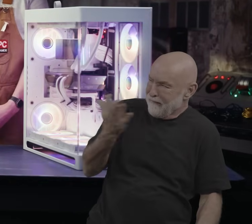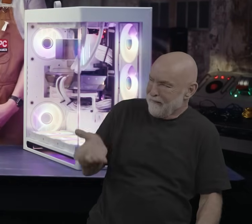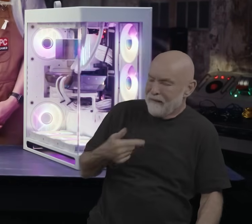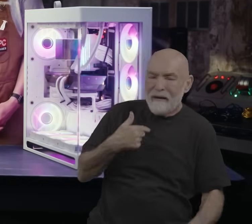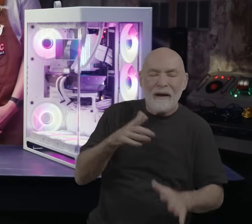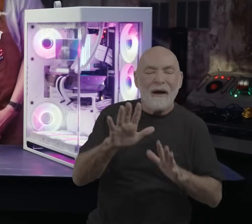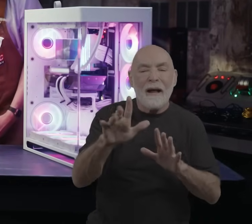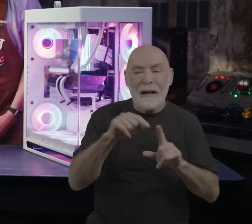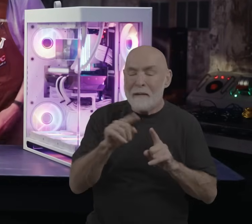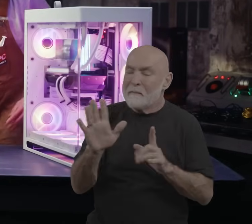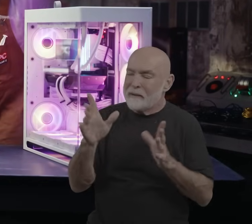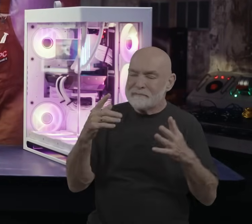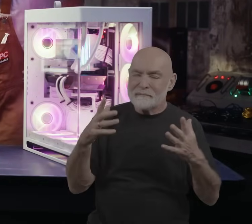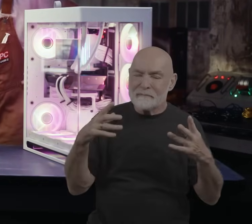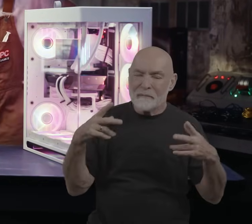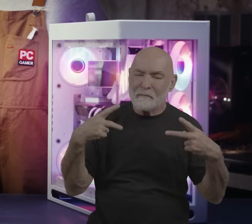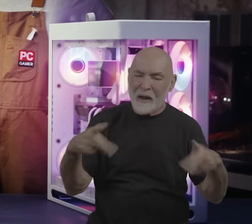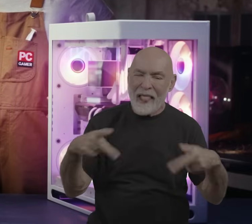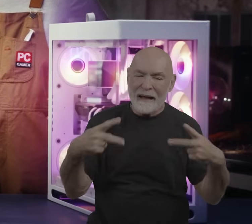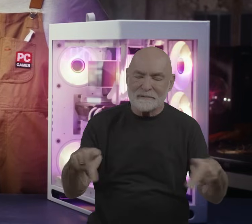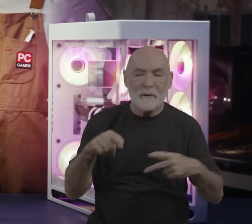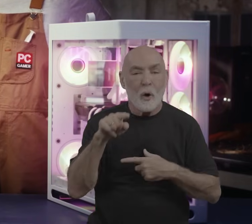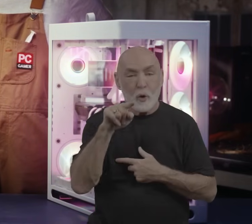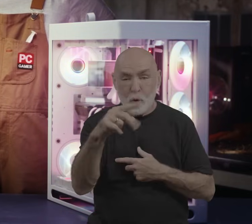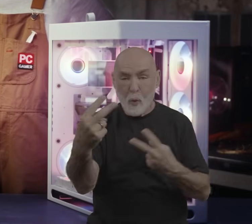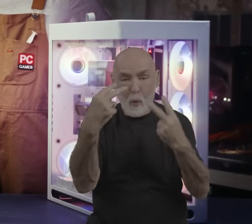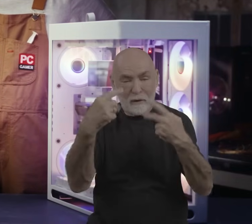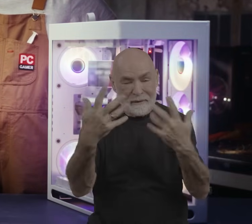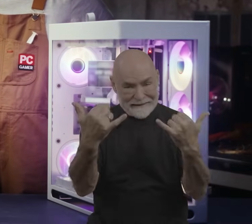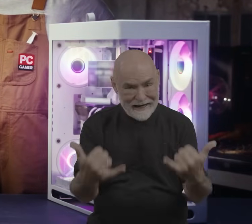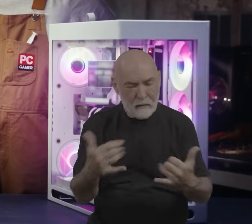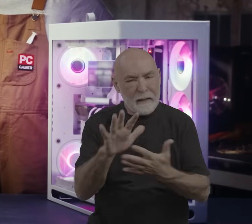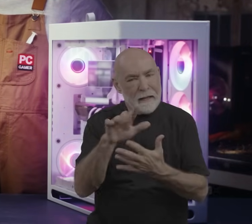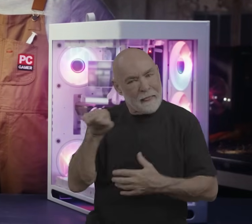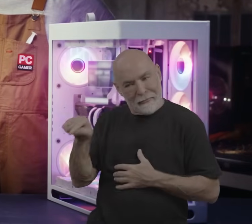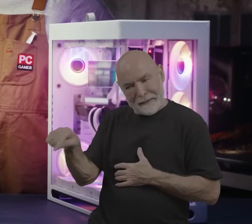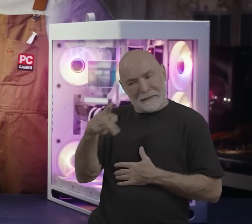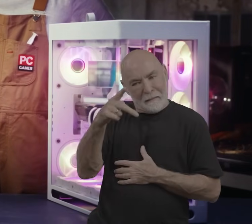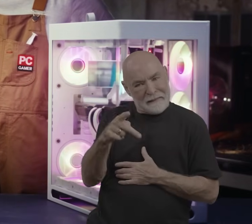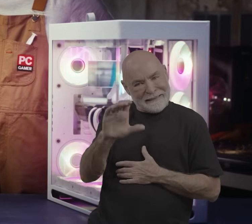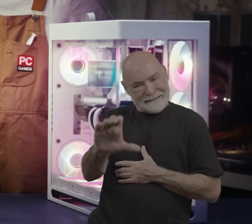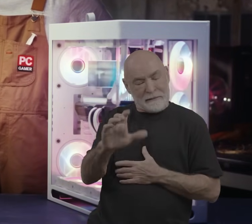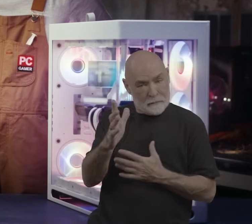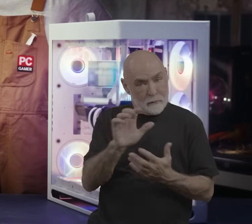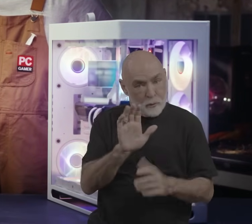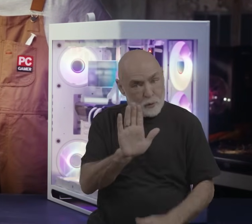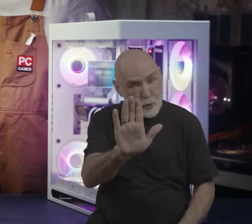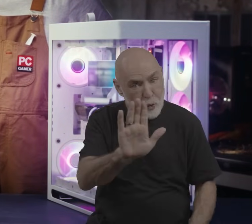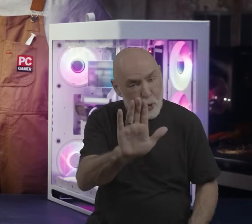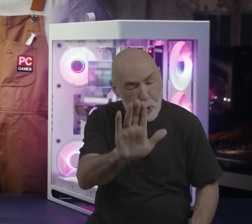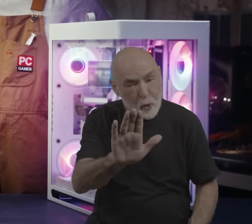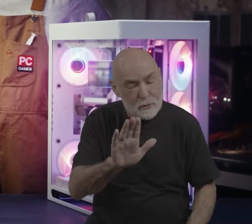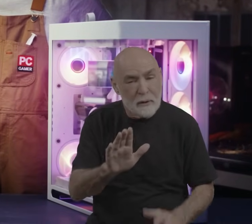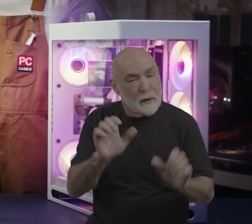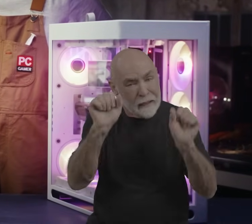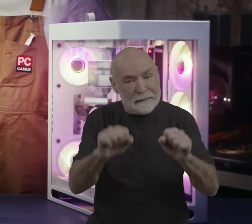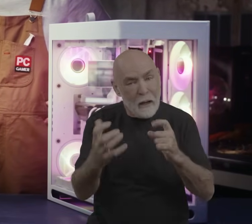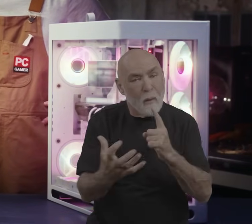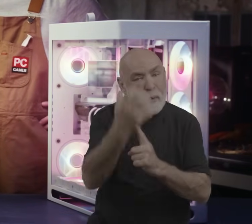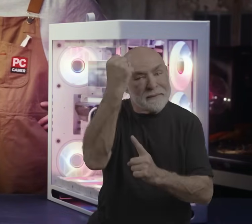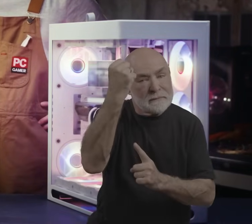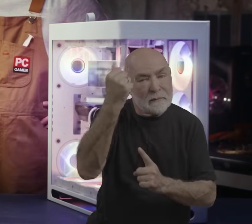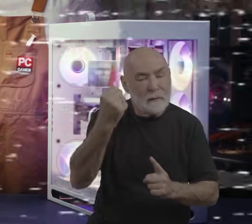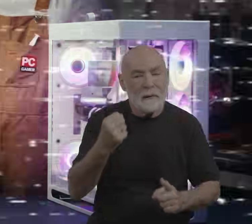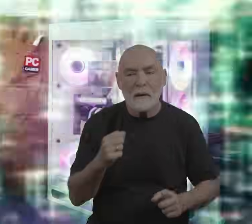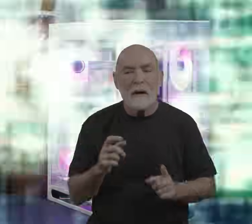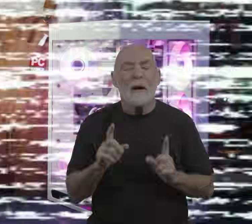But in this case, I'll allow it. And if you are watching this now, this very PC could be yours. Mica, what do they need